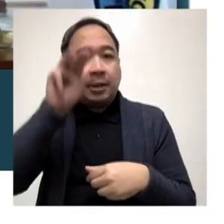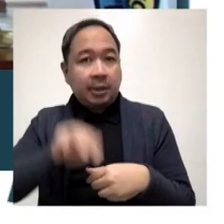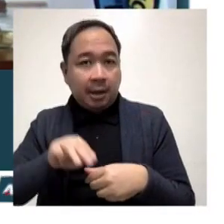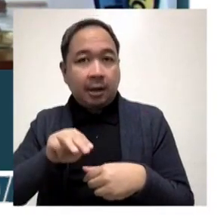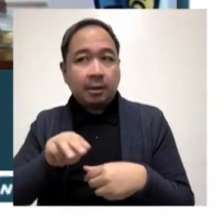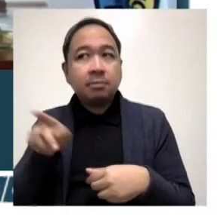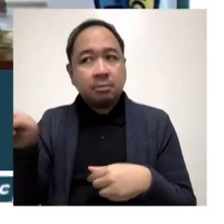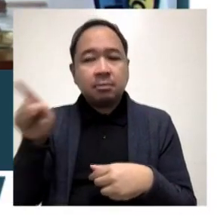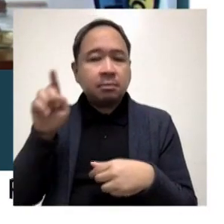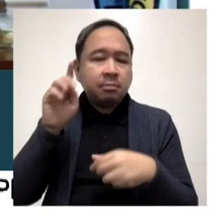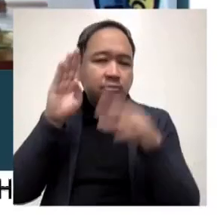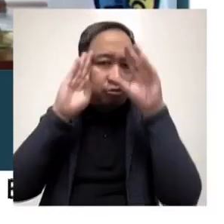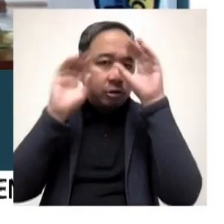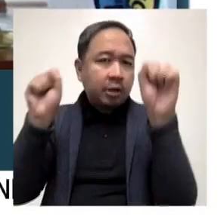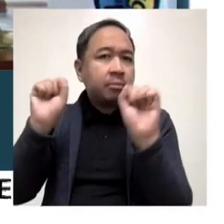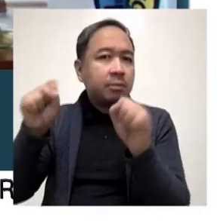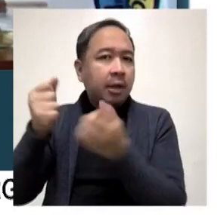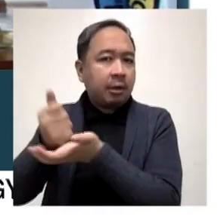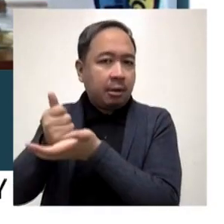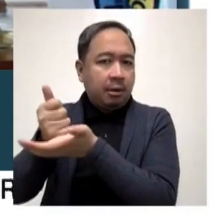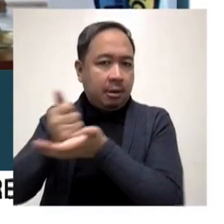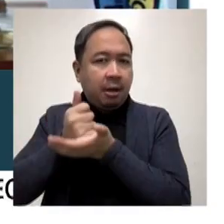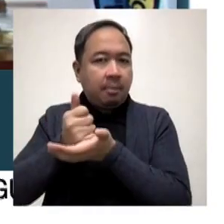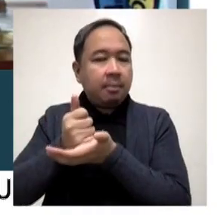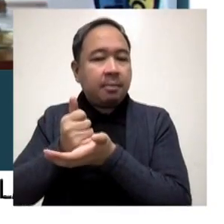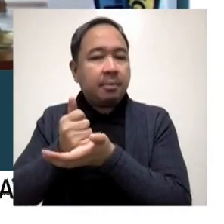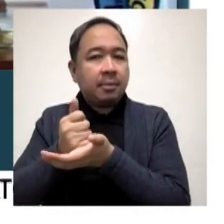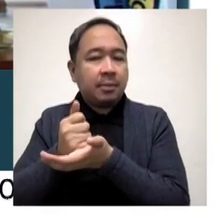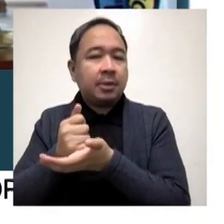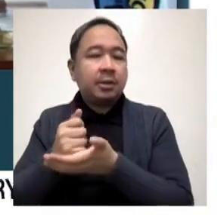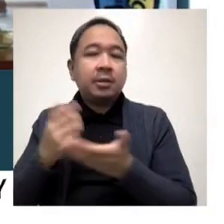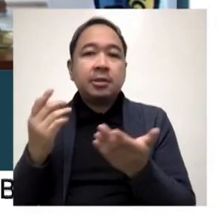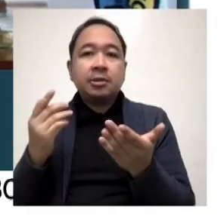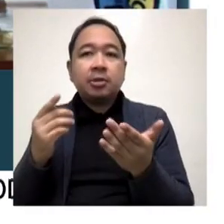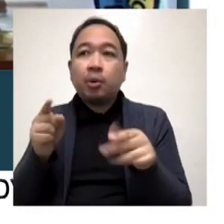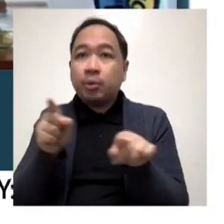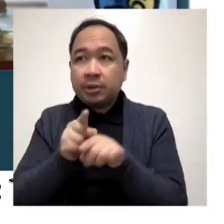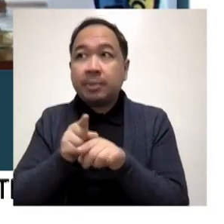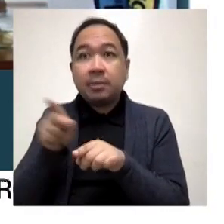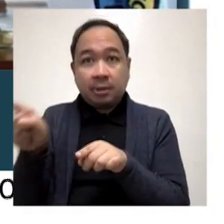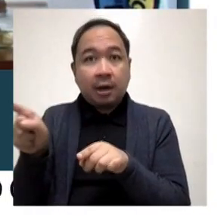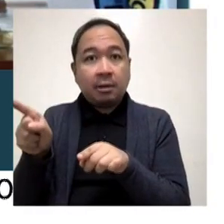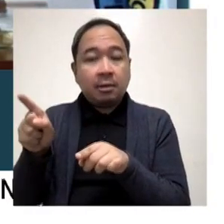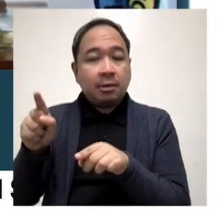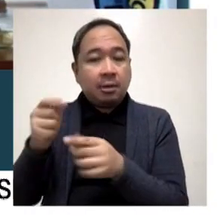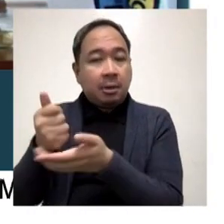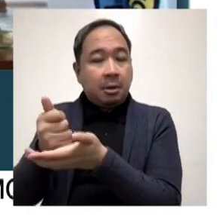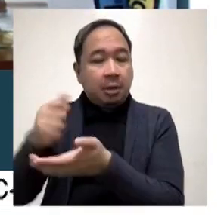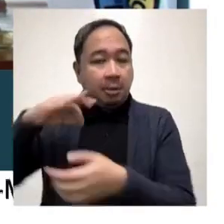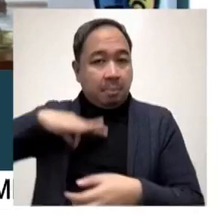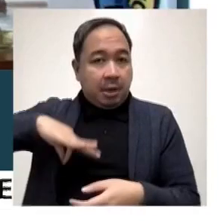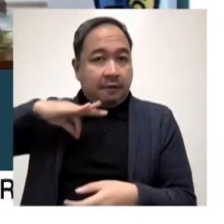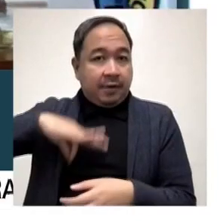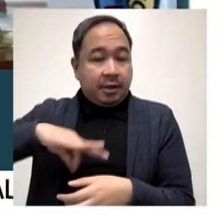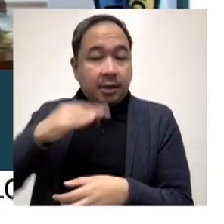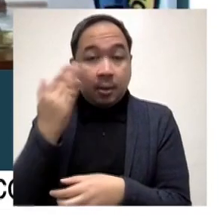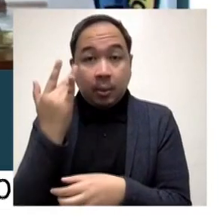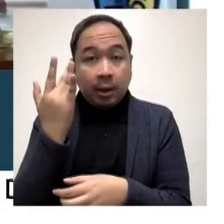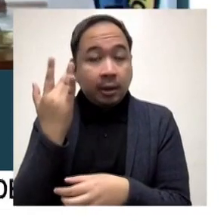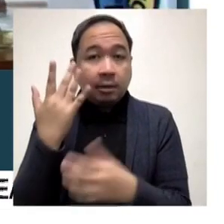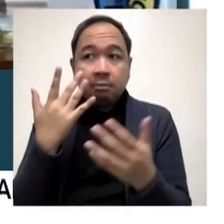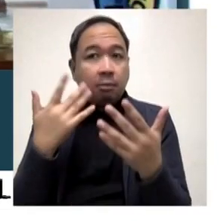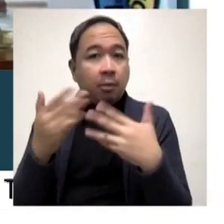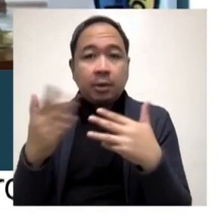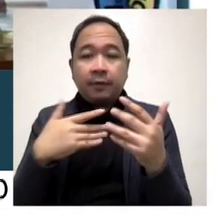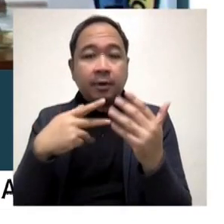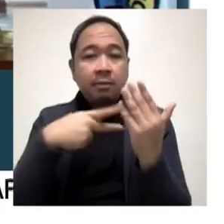can help us, and that's just the reality. So that will also be an advantage, because whatever